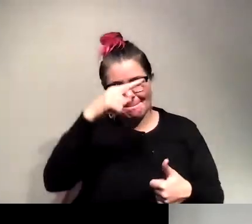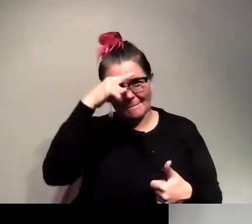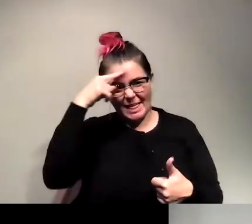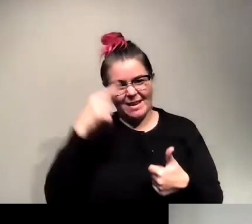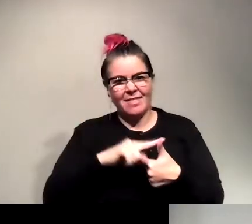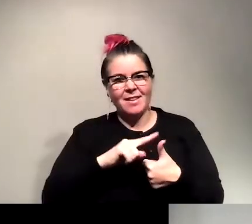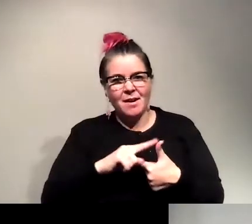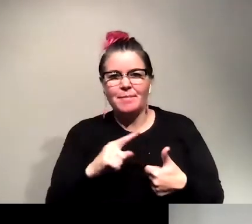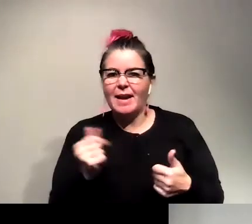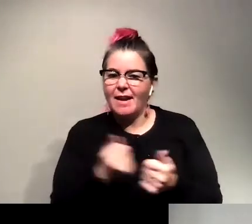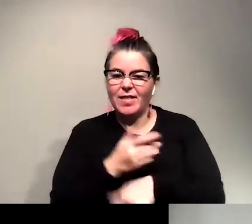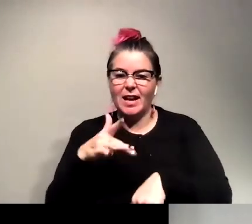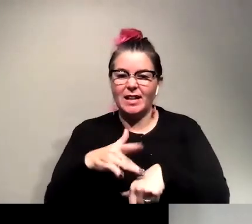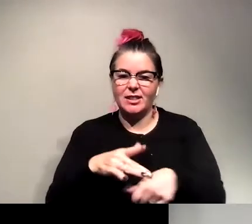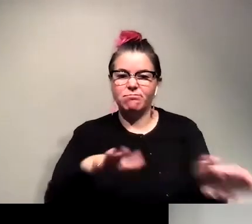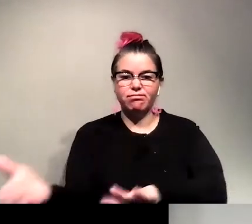everything I touch just like dies,